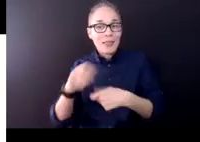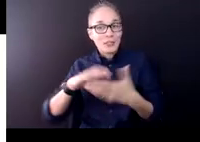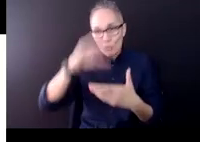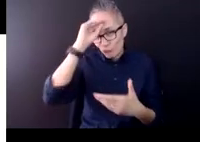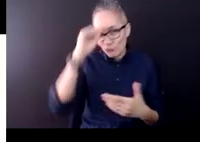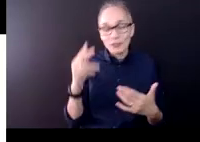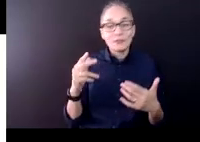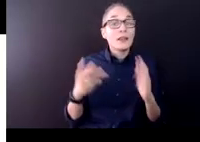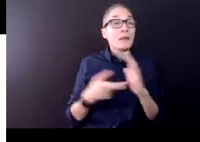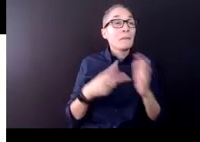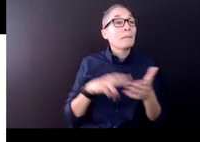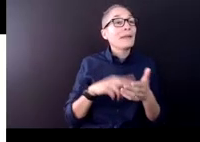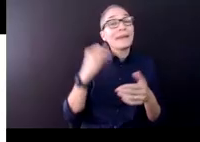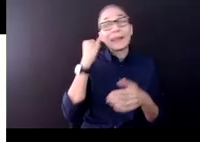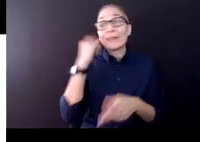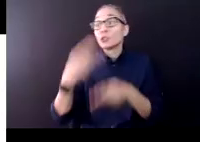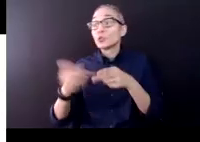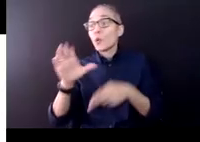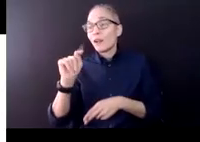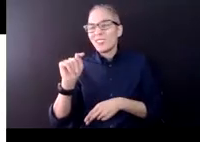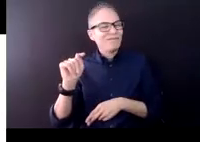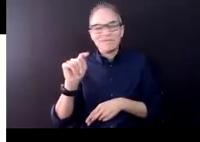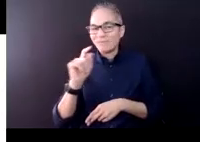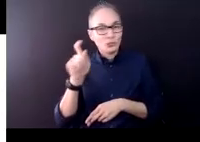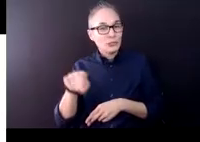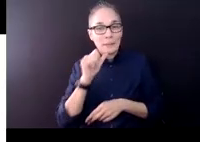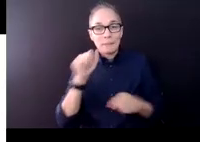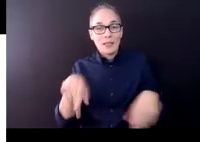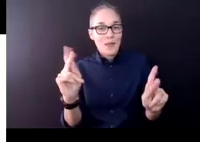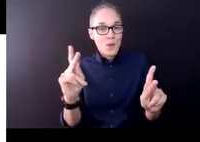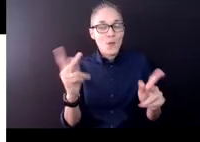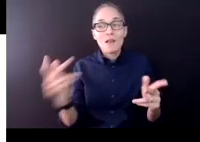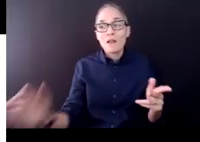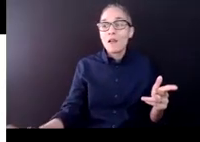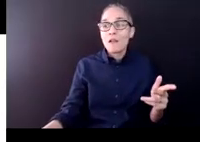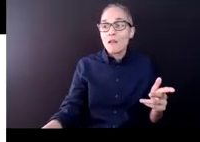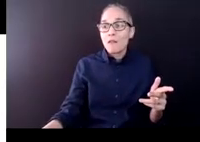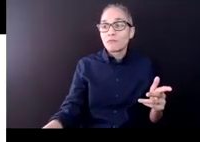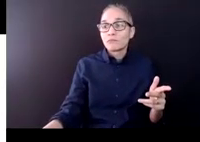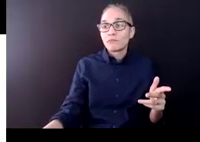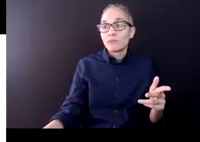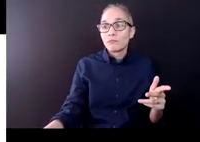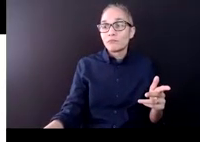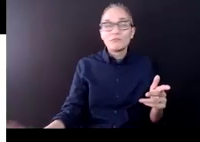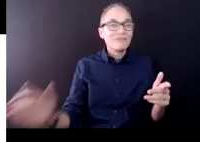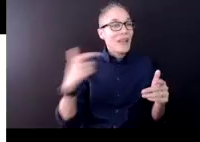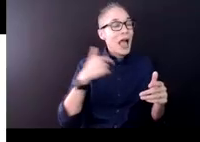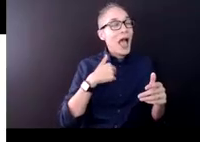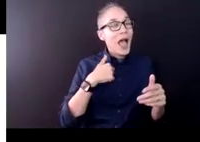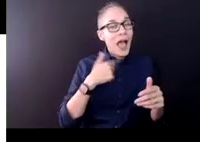Any use that shortcuts learning should not be permitted. I very much take Occam's